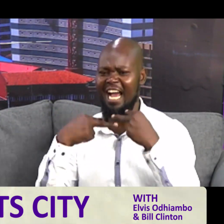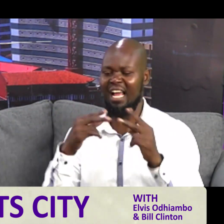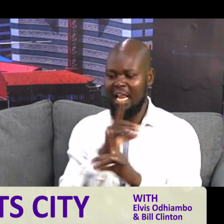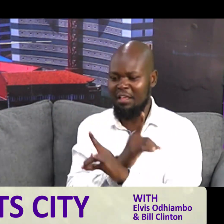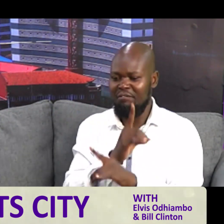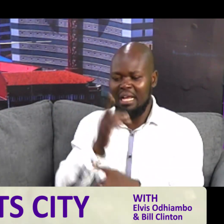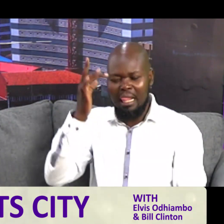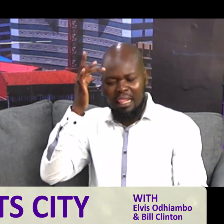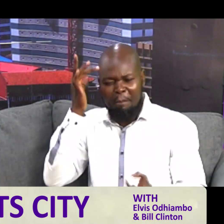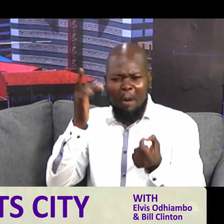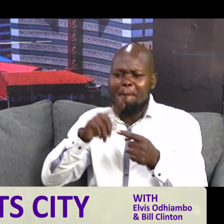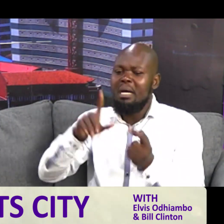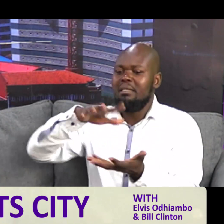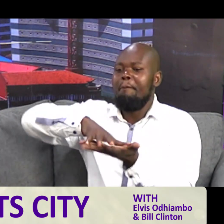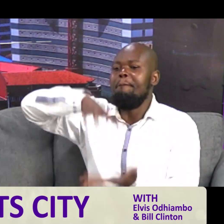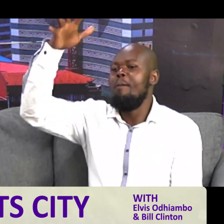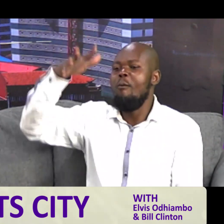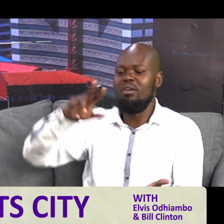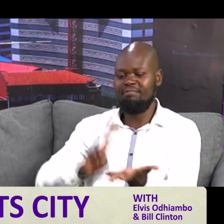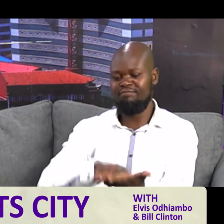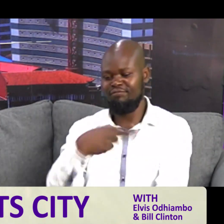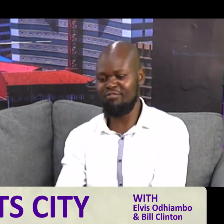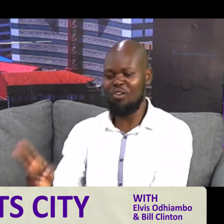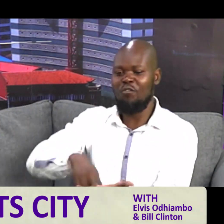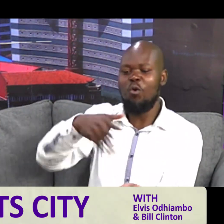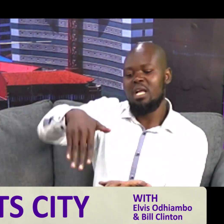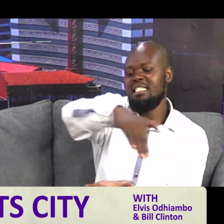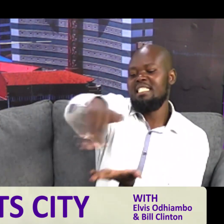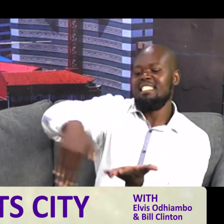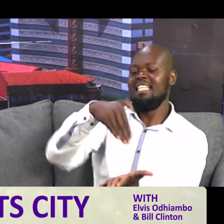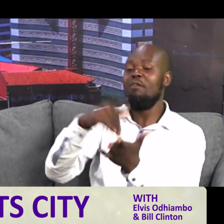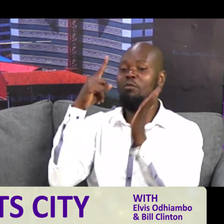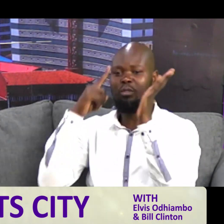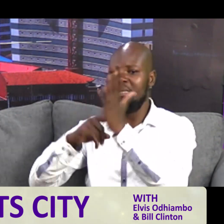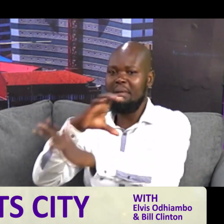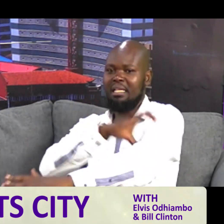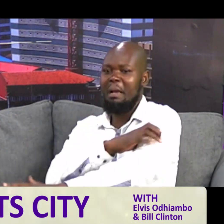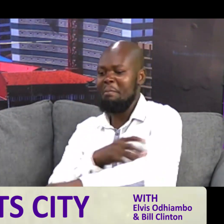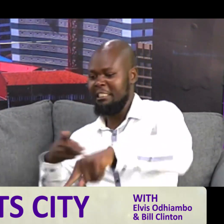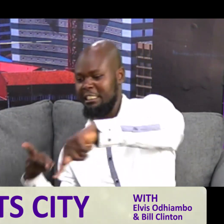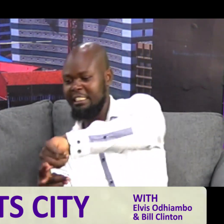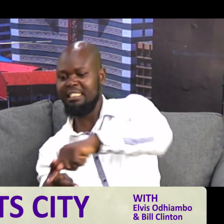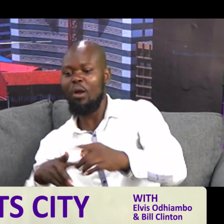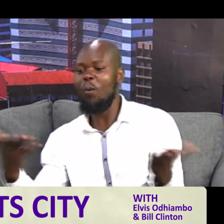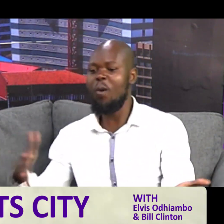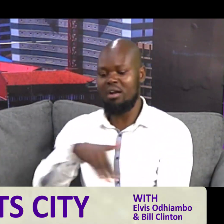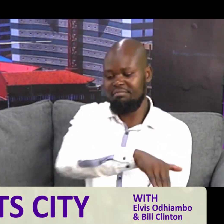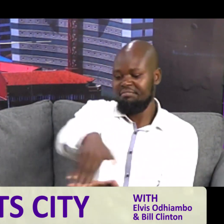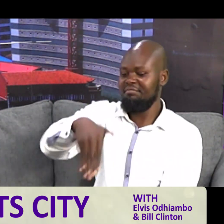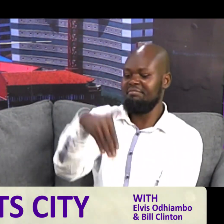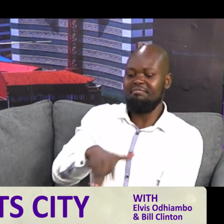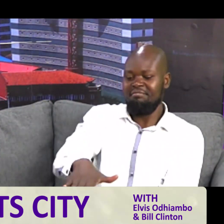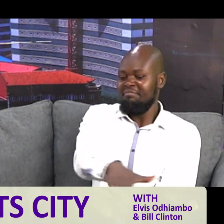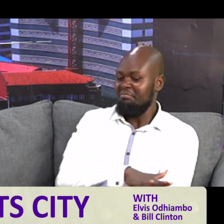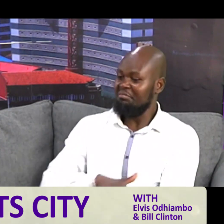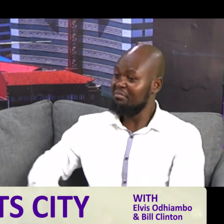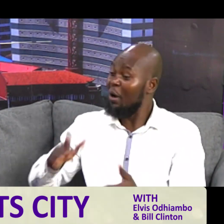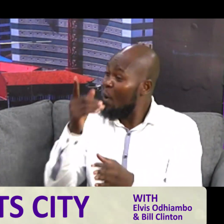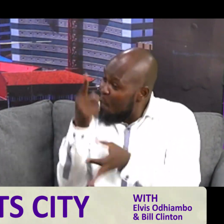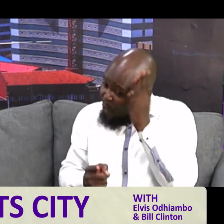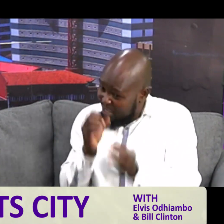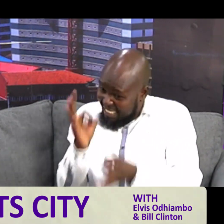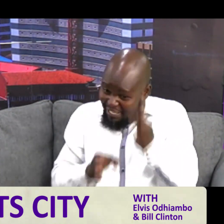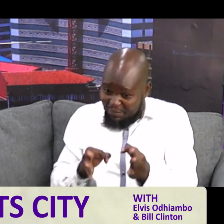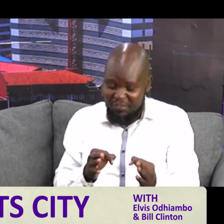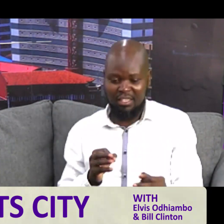I felt that he had already studied Inter Milan's game Right. and knew all the tactics of Lukaku. That's why he used the